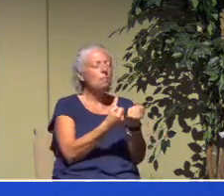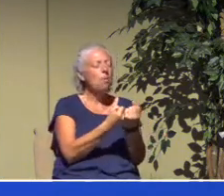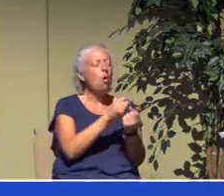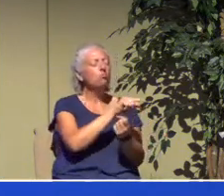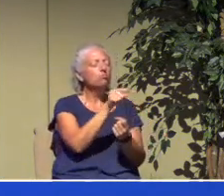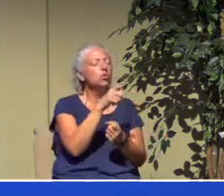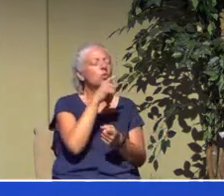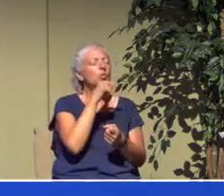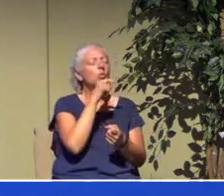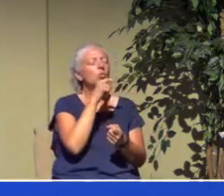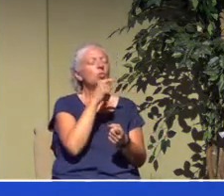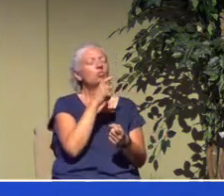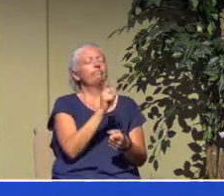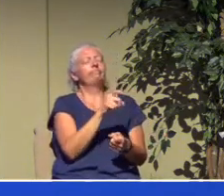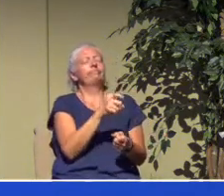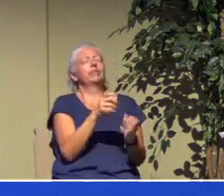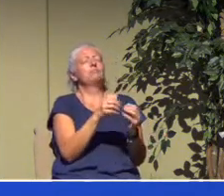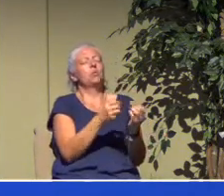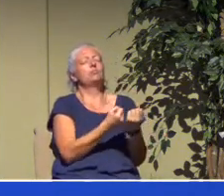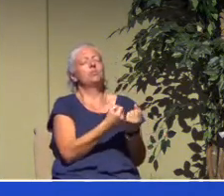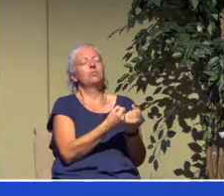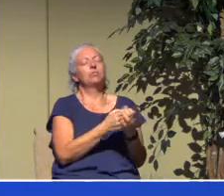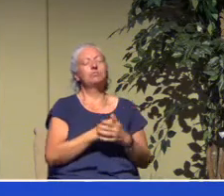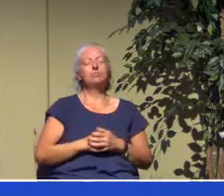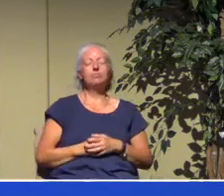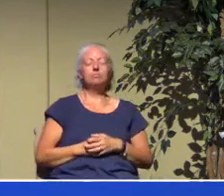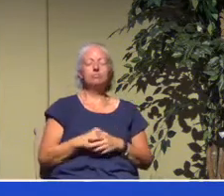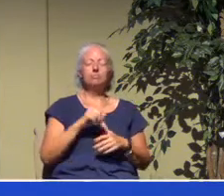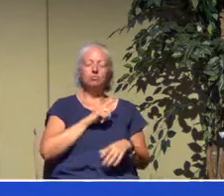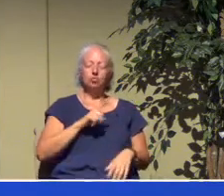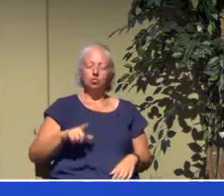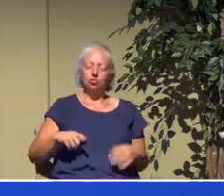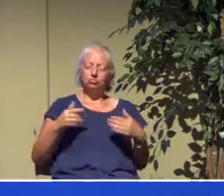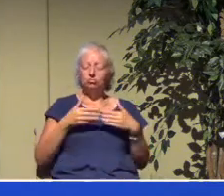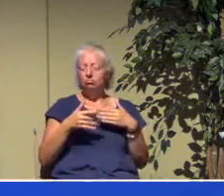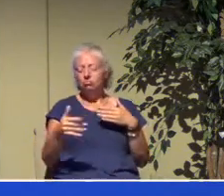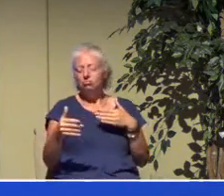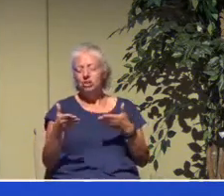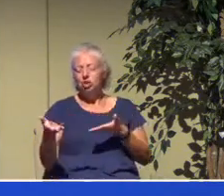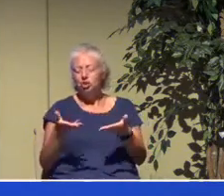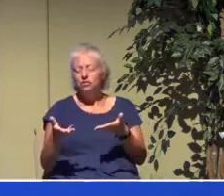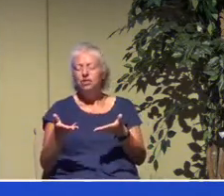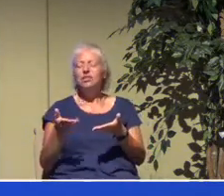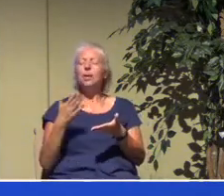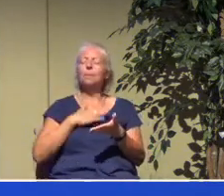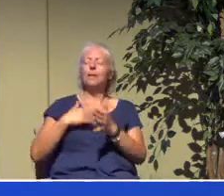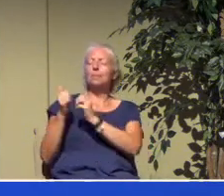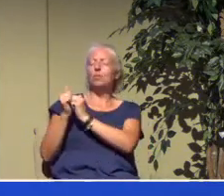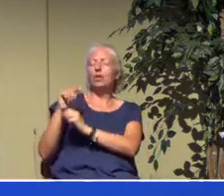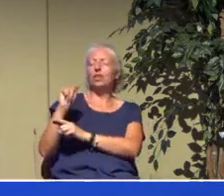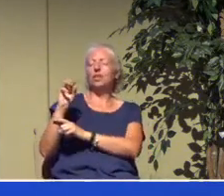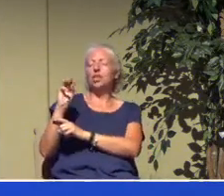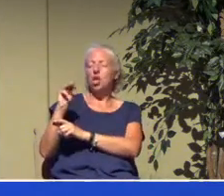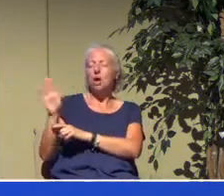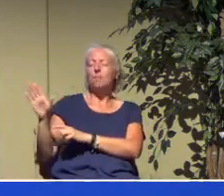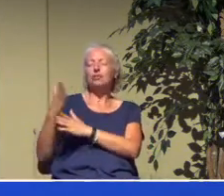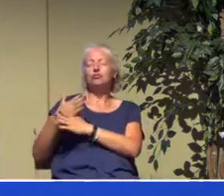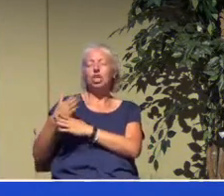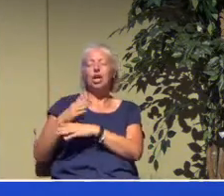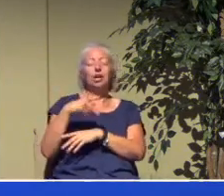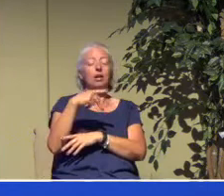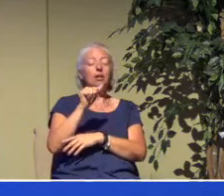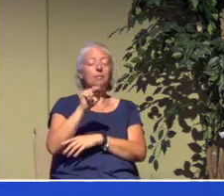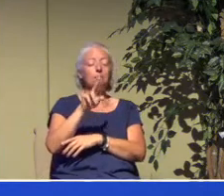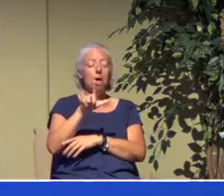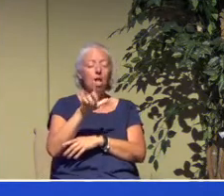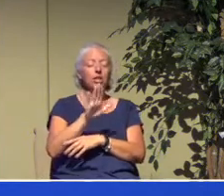Father. Lord, as we continue this service, just be with Tom as he shares and be with Paul as he shares.